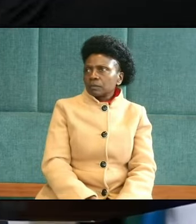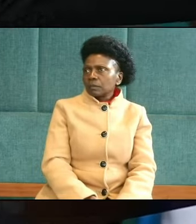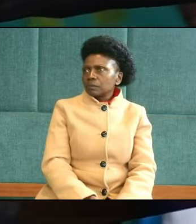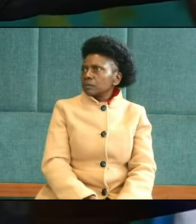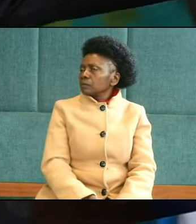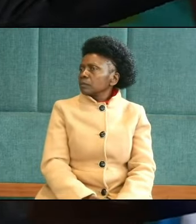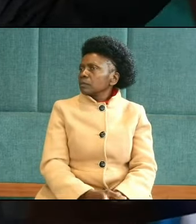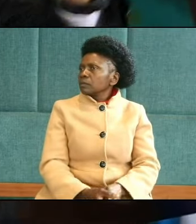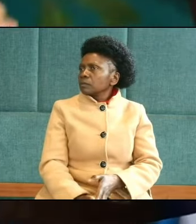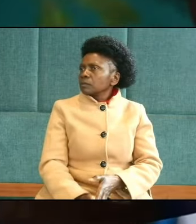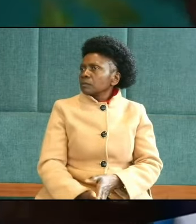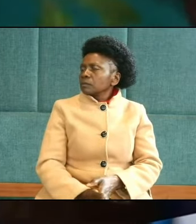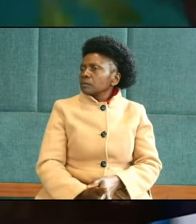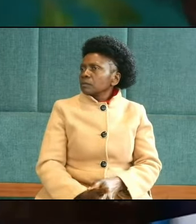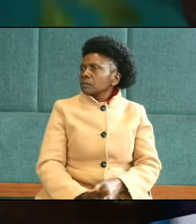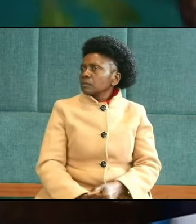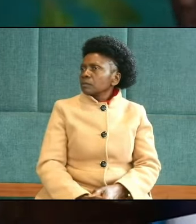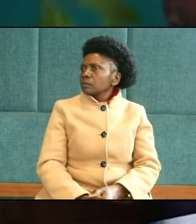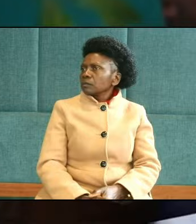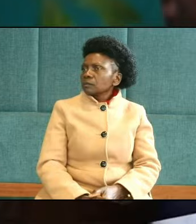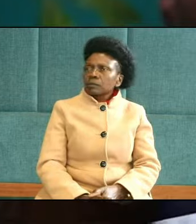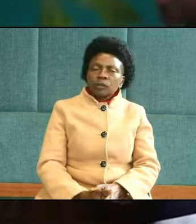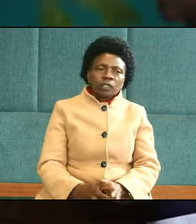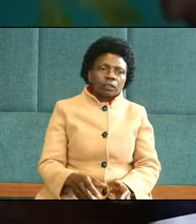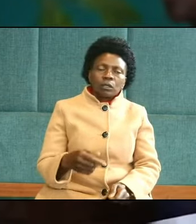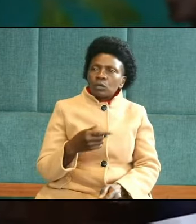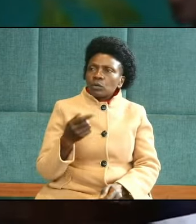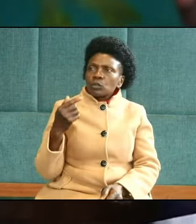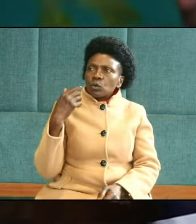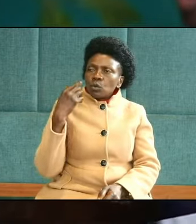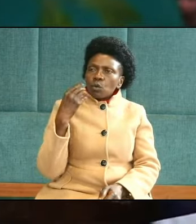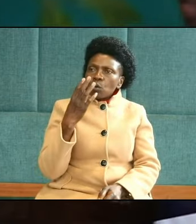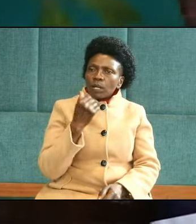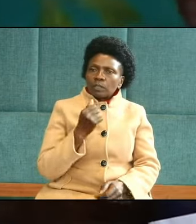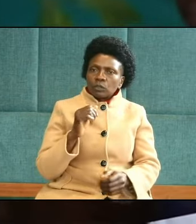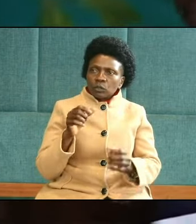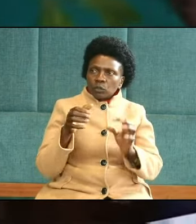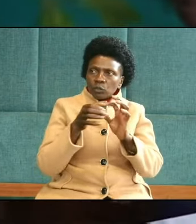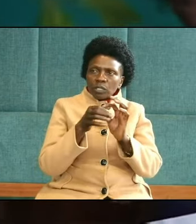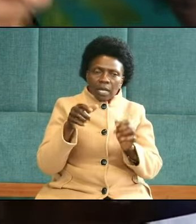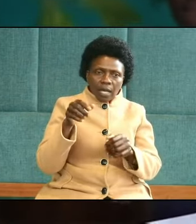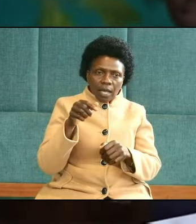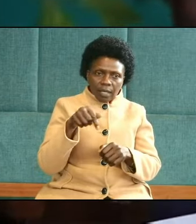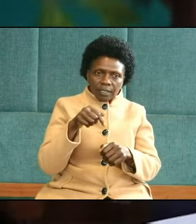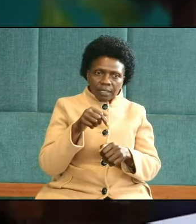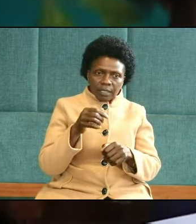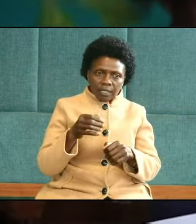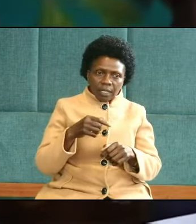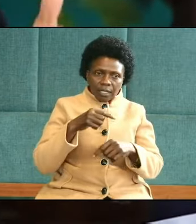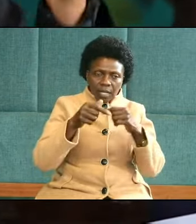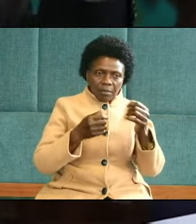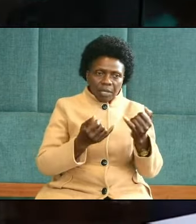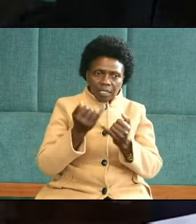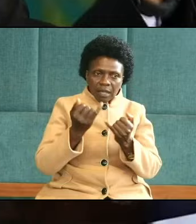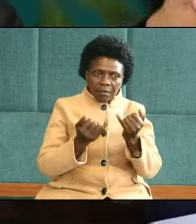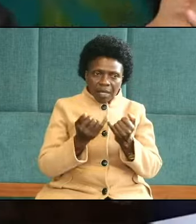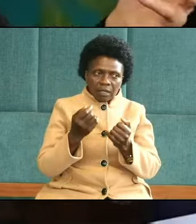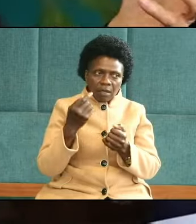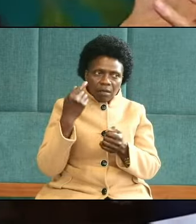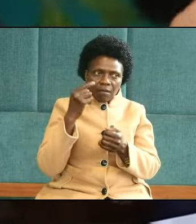to bring your prayer requests up here. And those of you who want to join us for this coming Sabbath, 2 days' time, we will be having